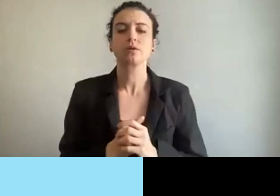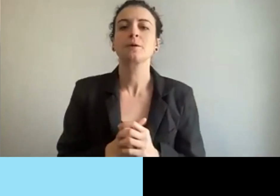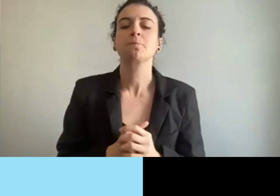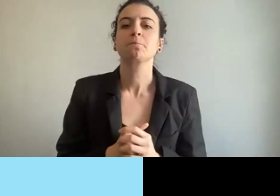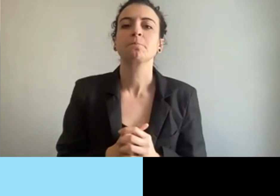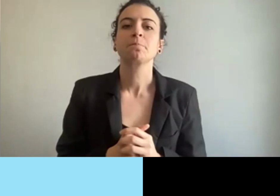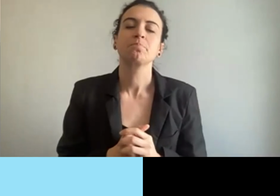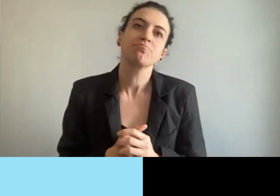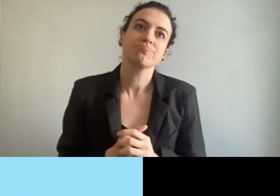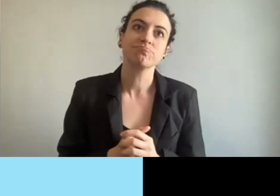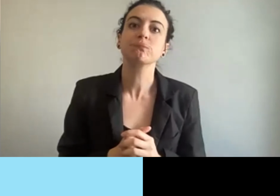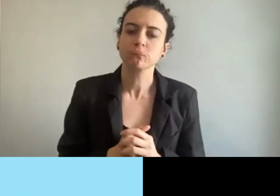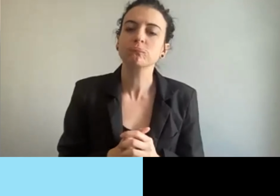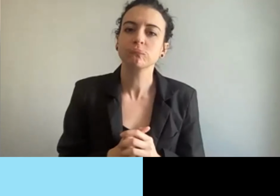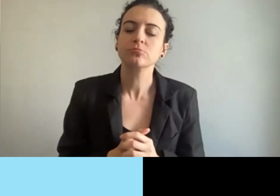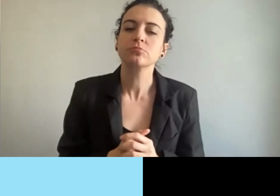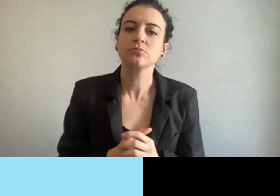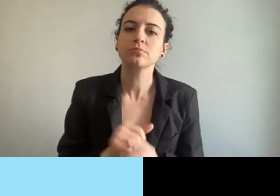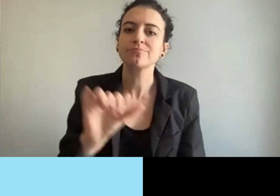just